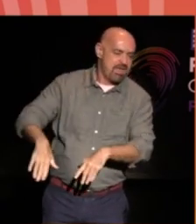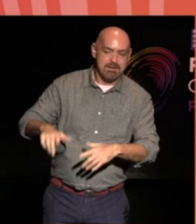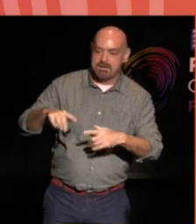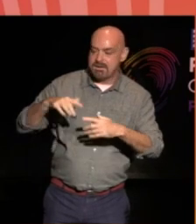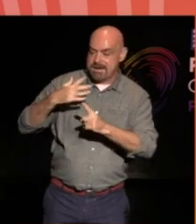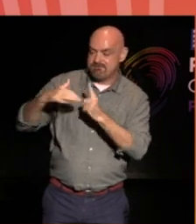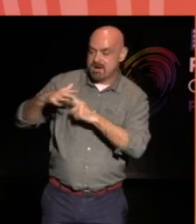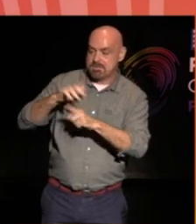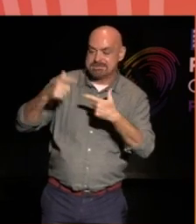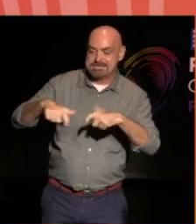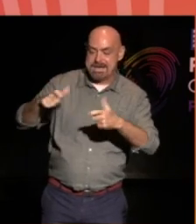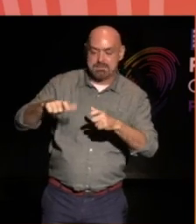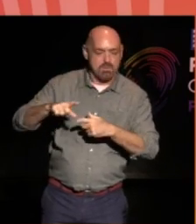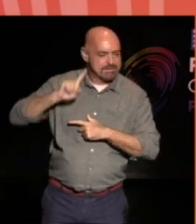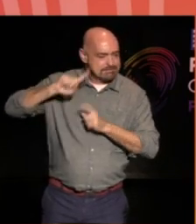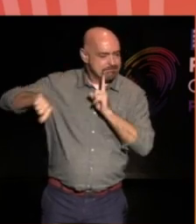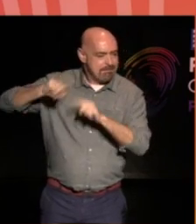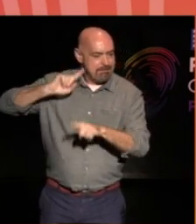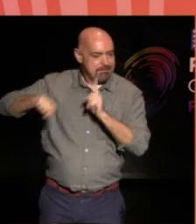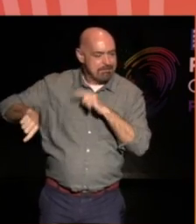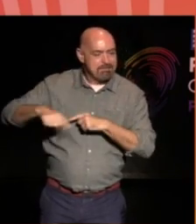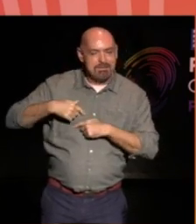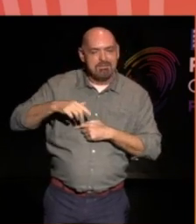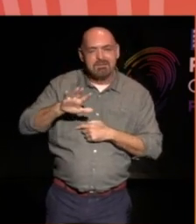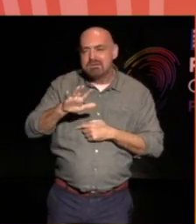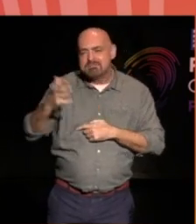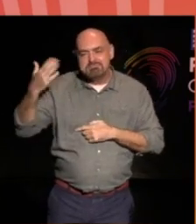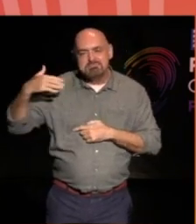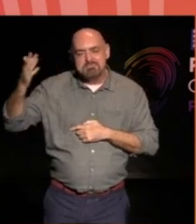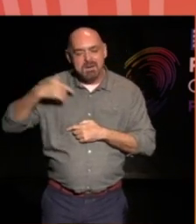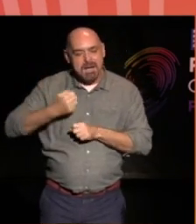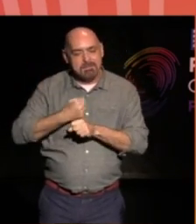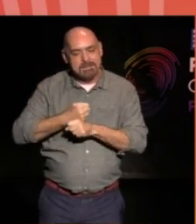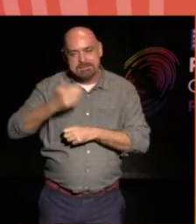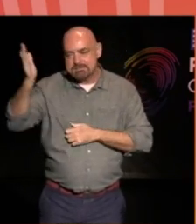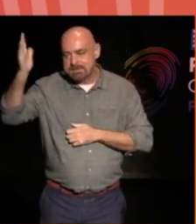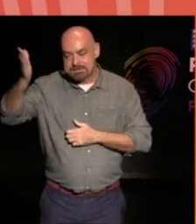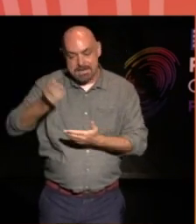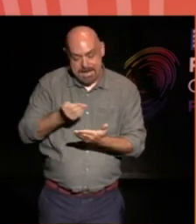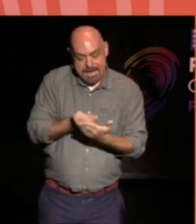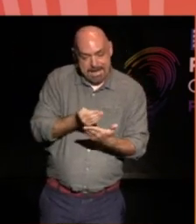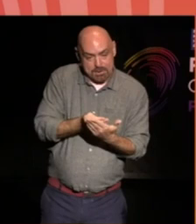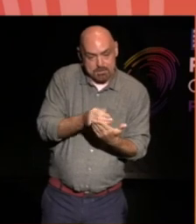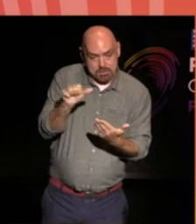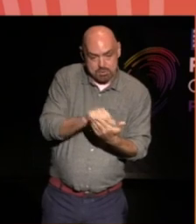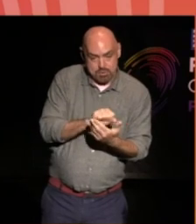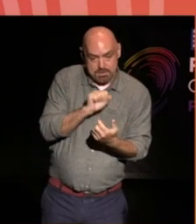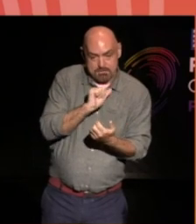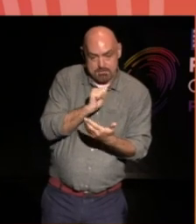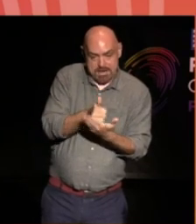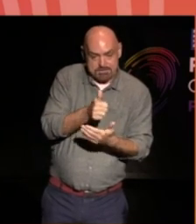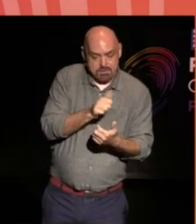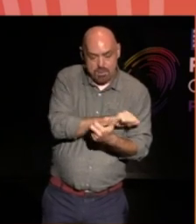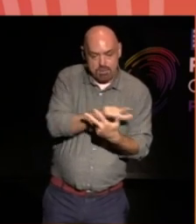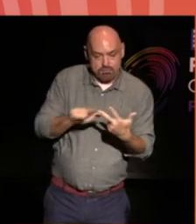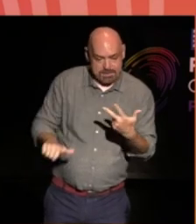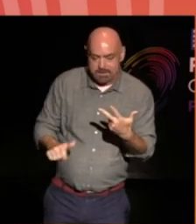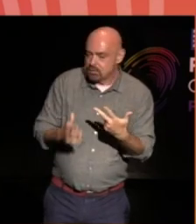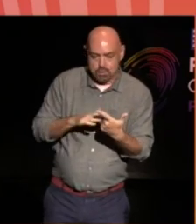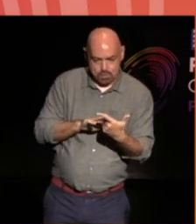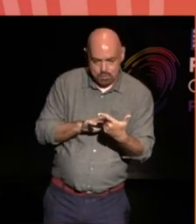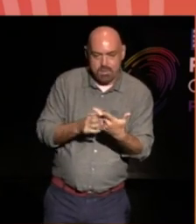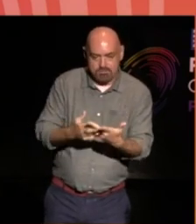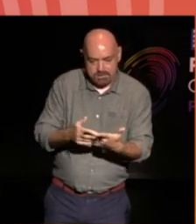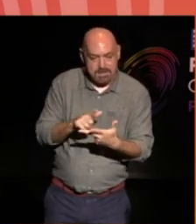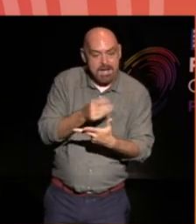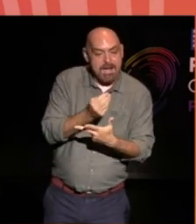environment. Now, about 20 or 30 years ago, I made a speech actually saying economics must be based on three things, not two things. It's got to be